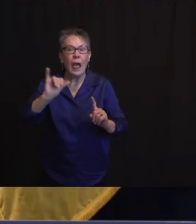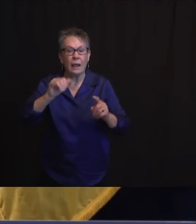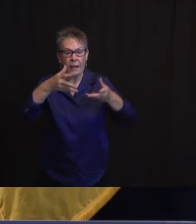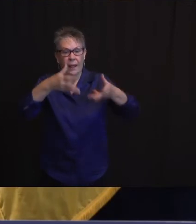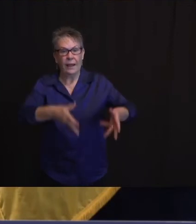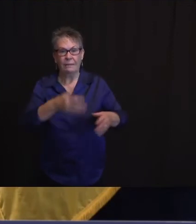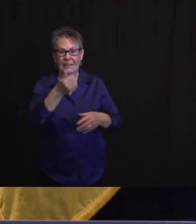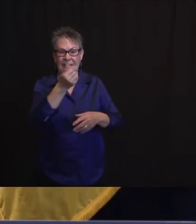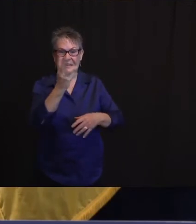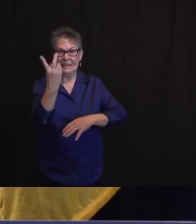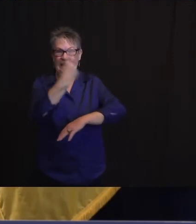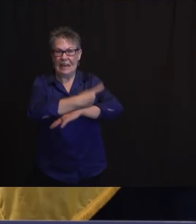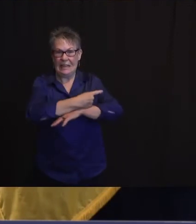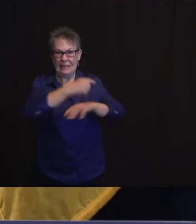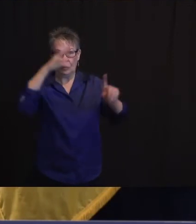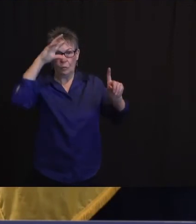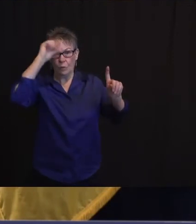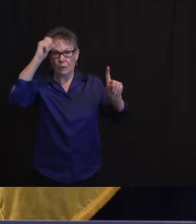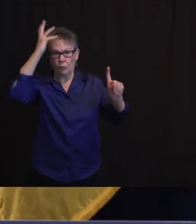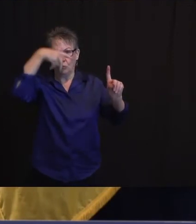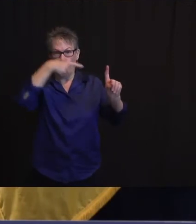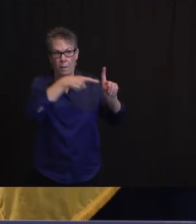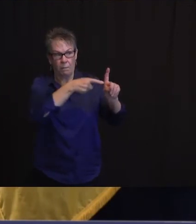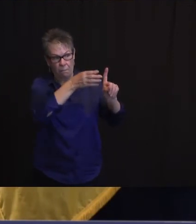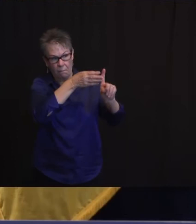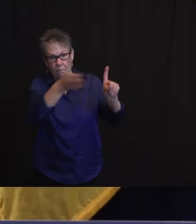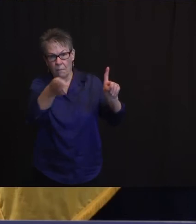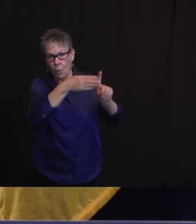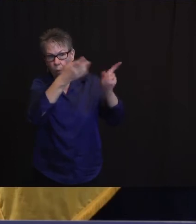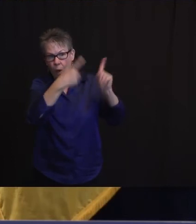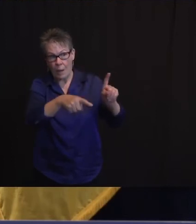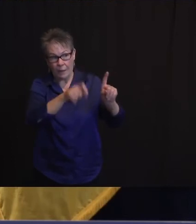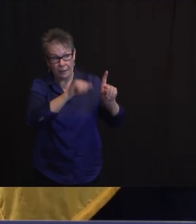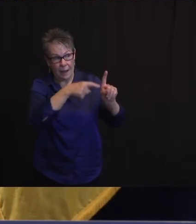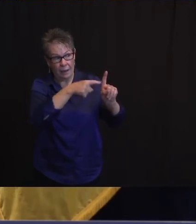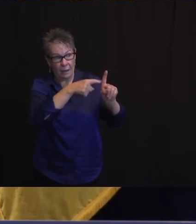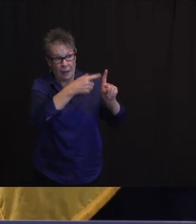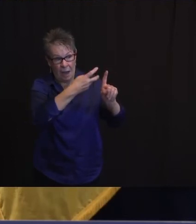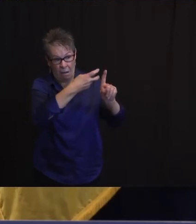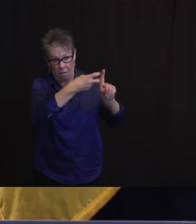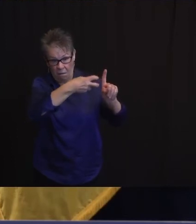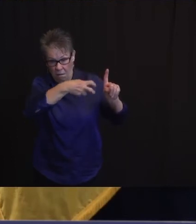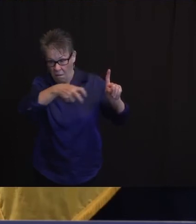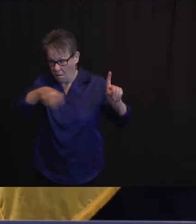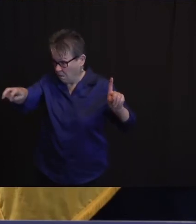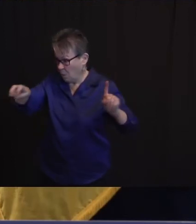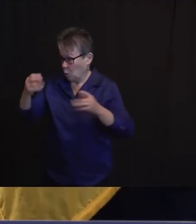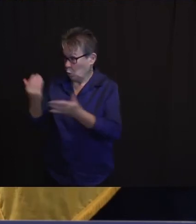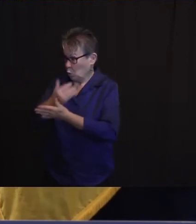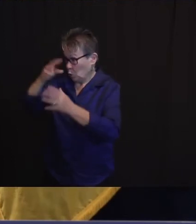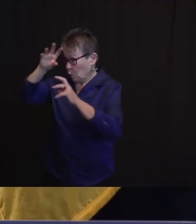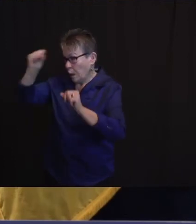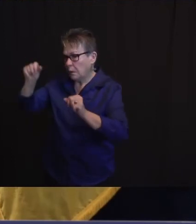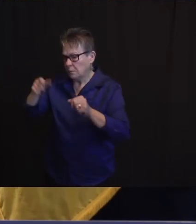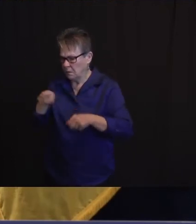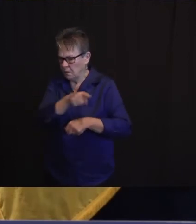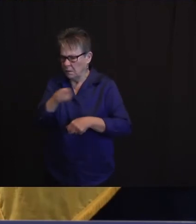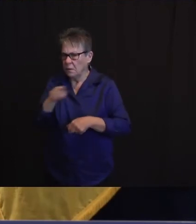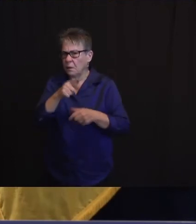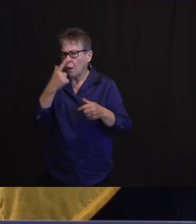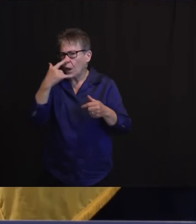this is a good development, but the actual handoff itself, given how complex this is, I don't think we can underestimate. And